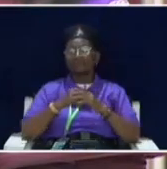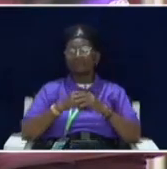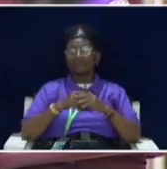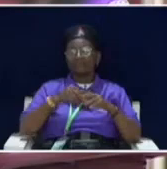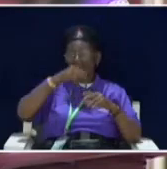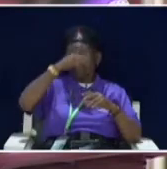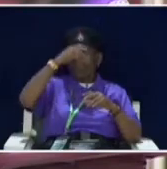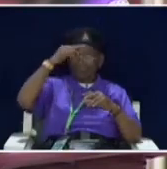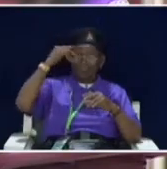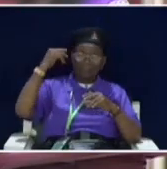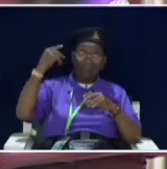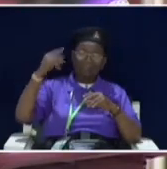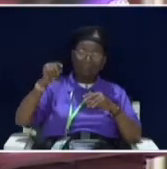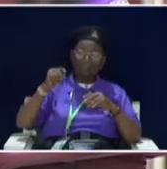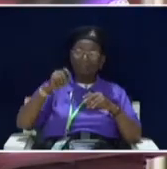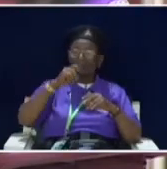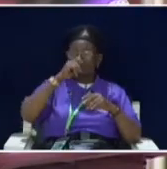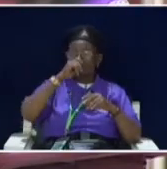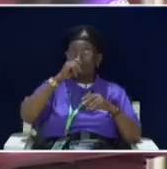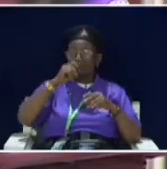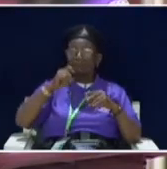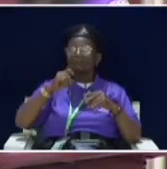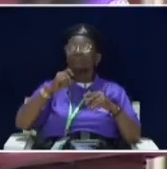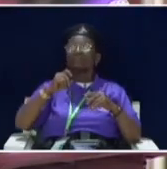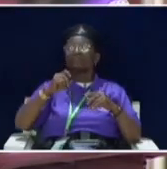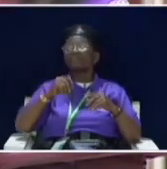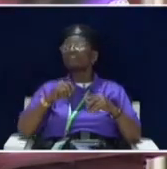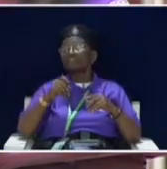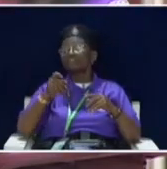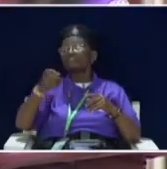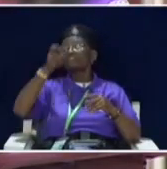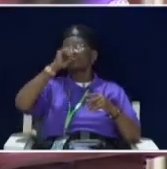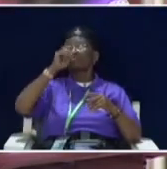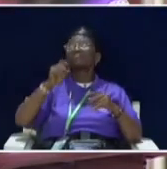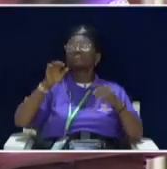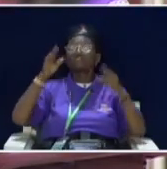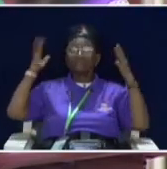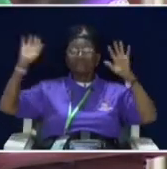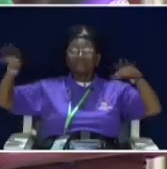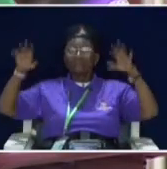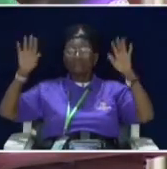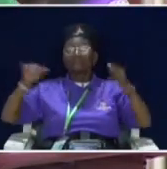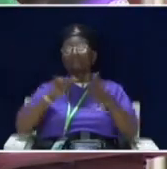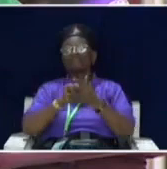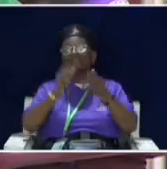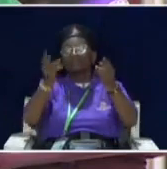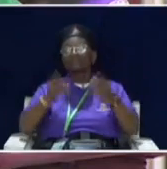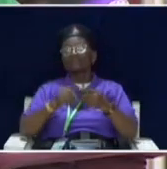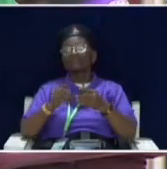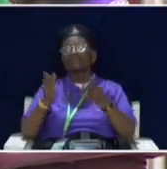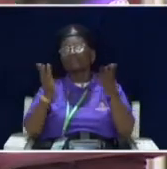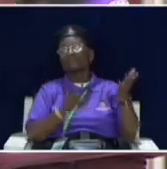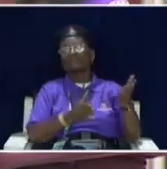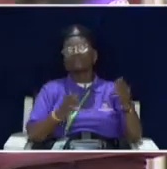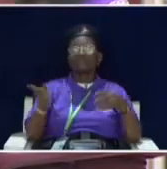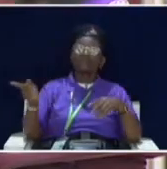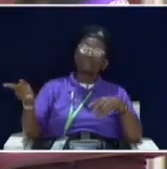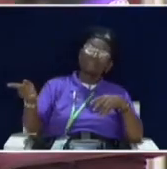Because the eagle that wants to carry you is the Holy One of